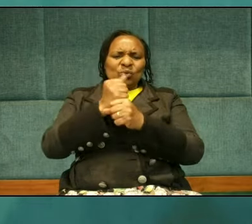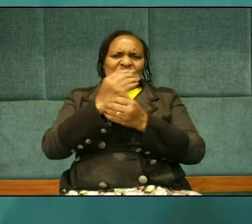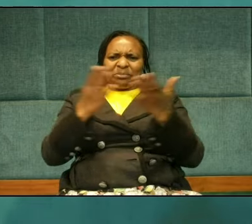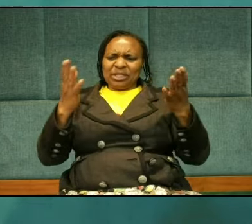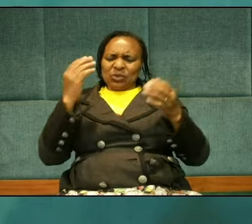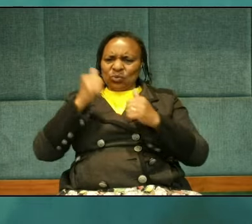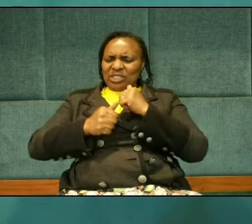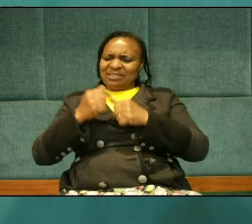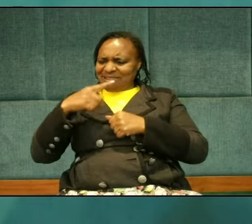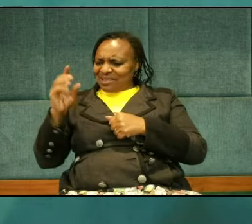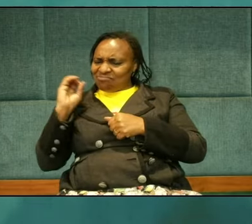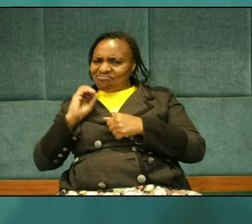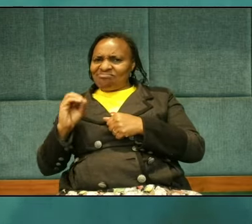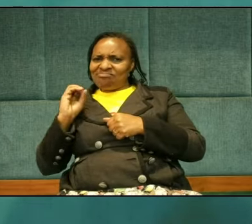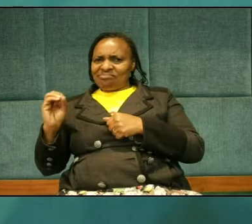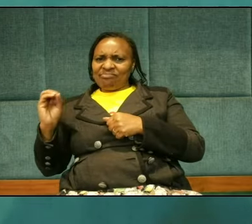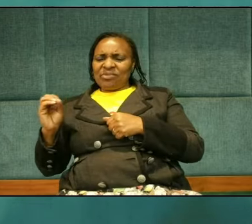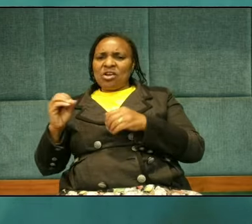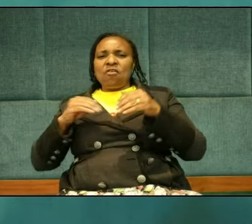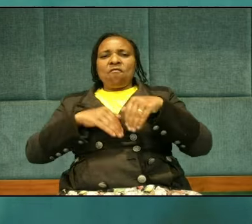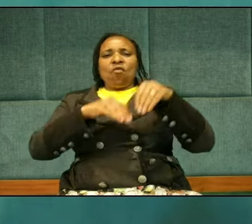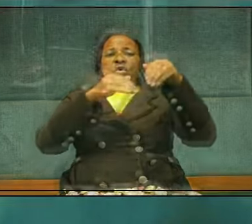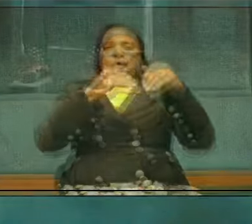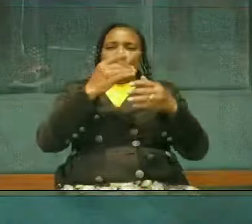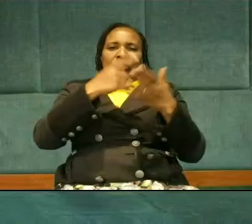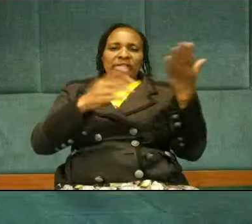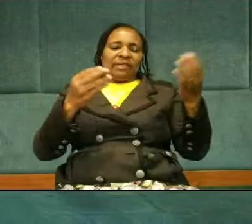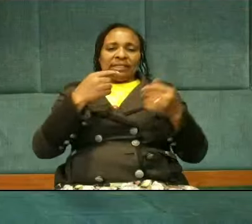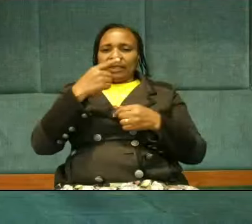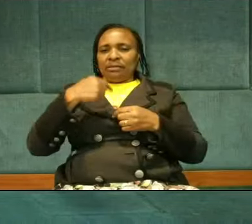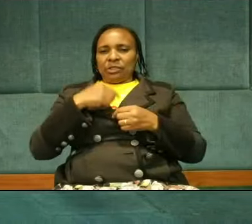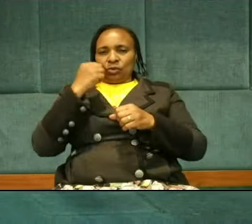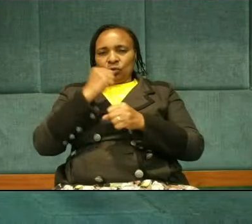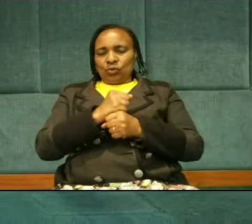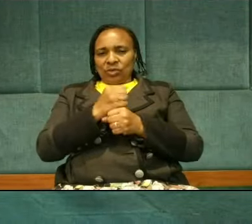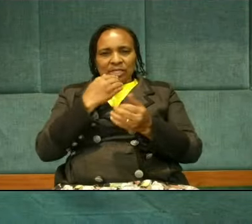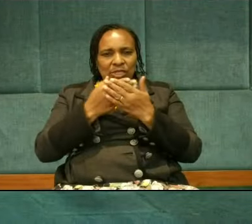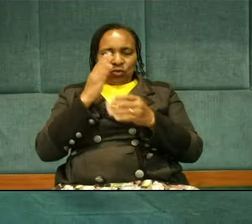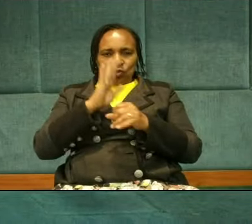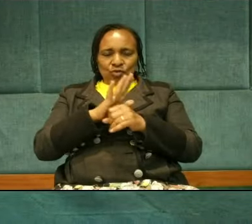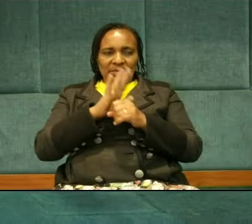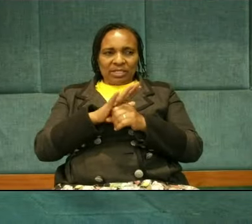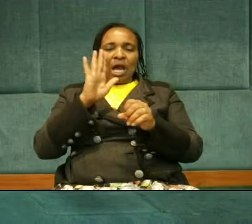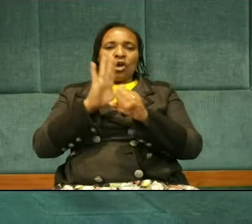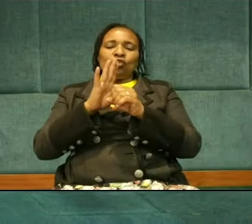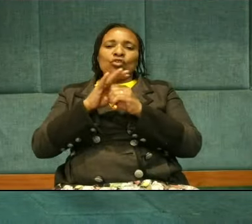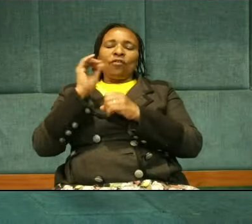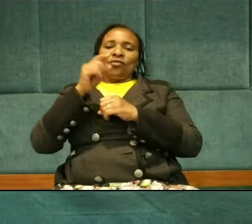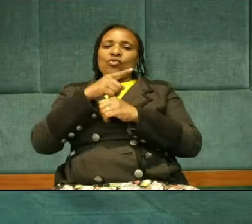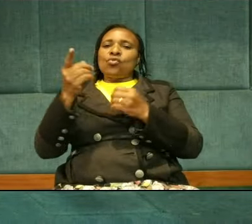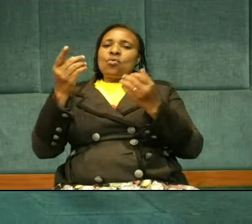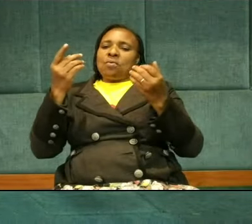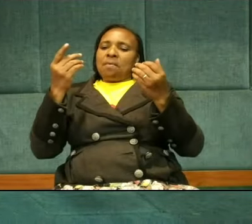right. So I'll actually follow whatever they're telling me to do. Thank you so much. And a lot of you guys are saying, we're referring back to the